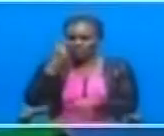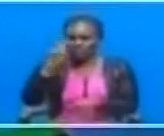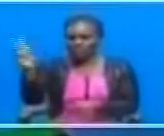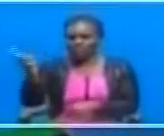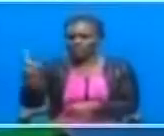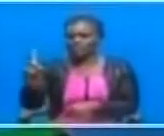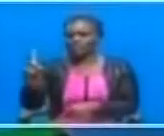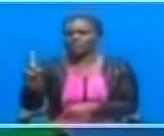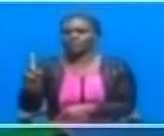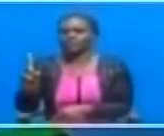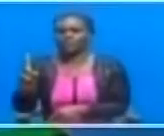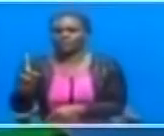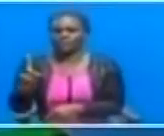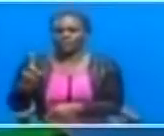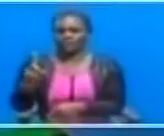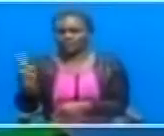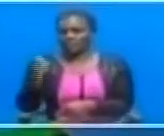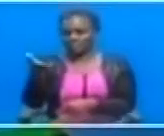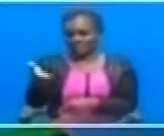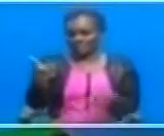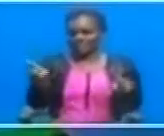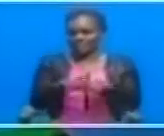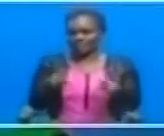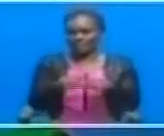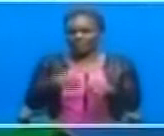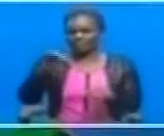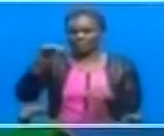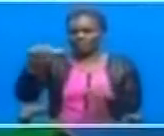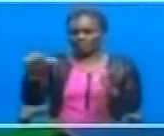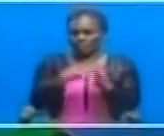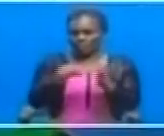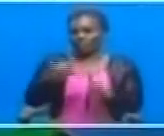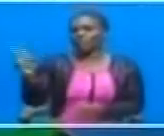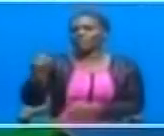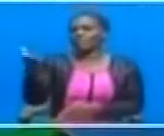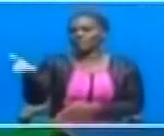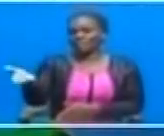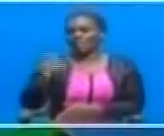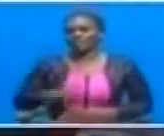President Vladimir Putin and also the embattled FIFA President Sepp Blatter.